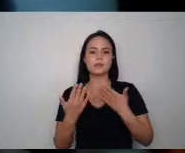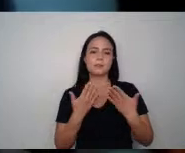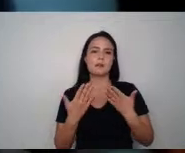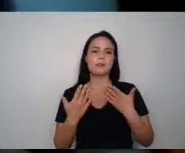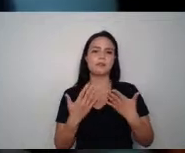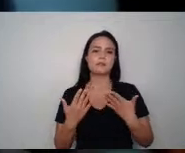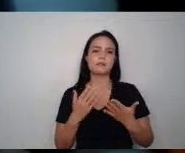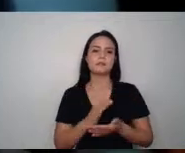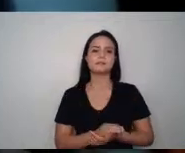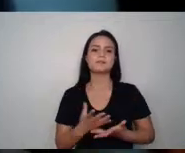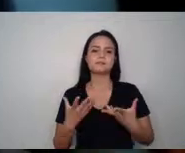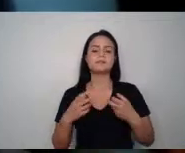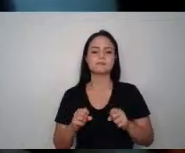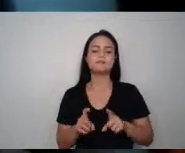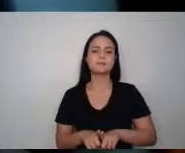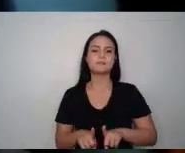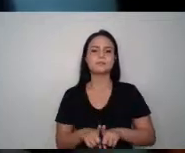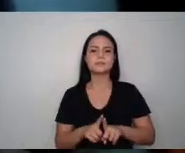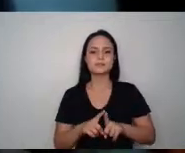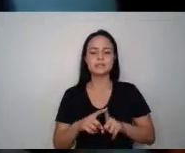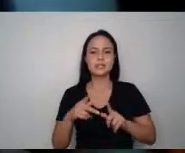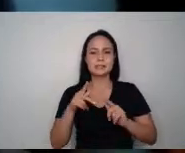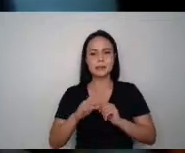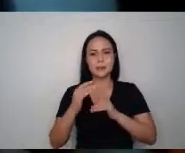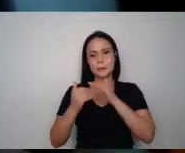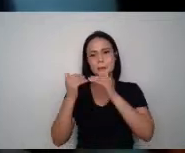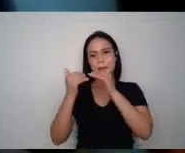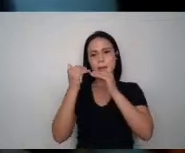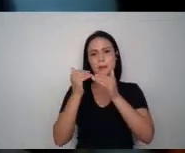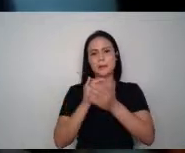of the lack of transparency